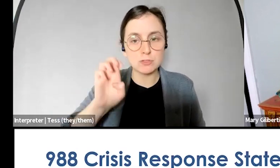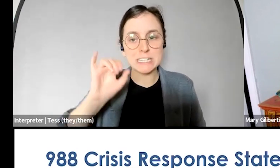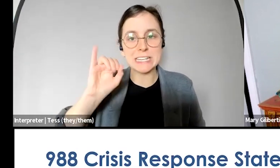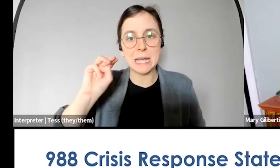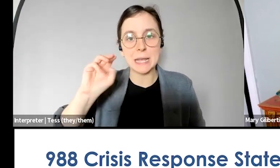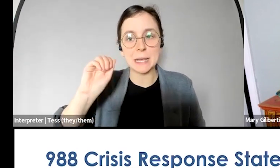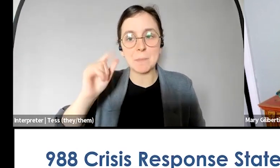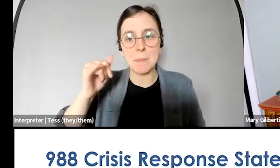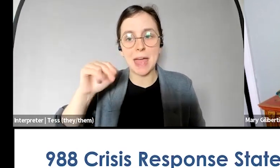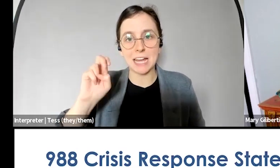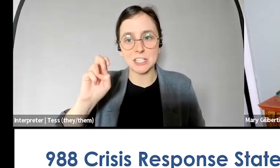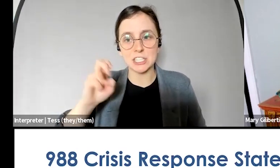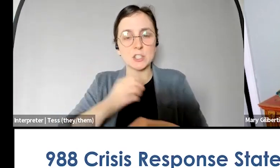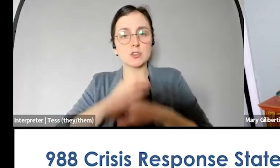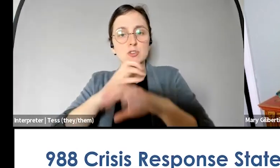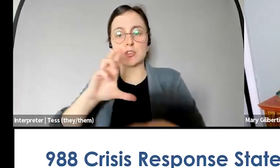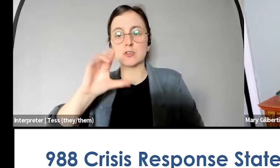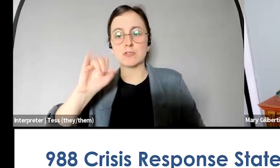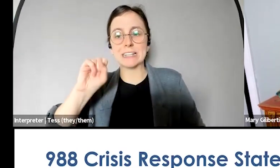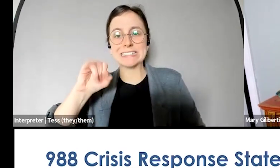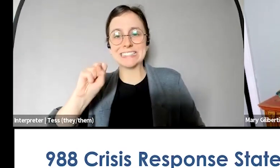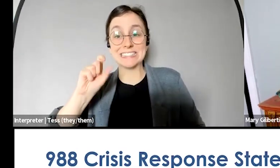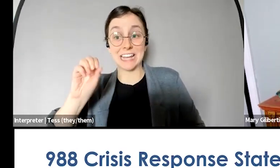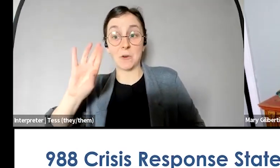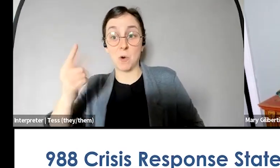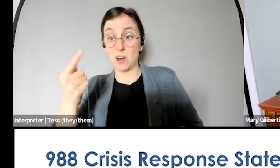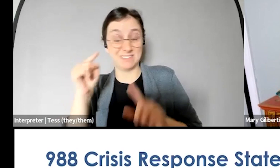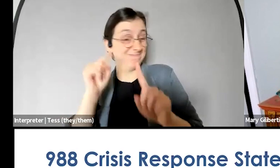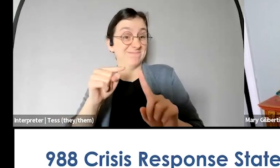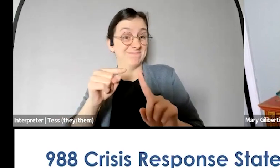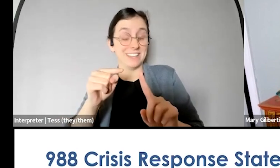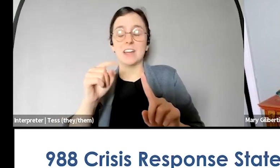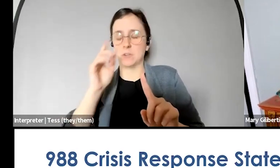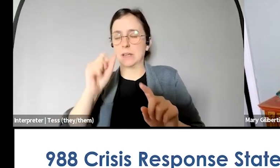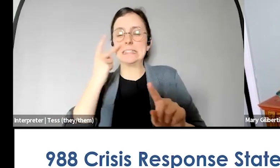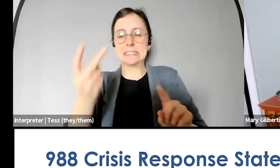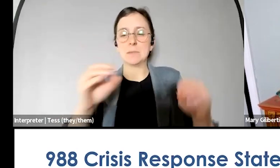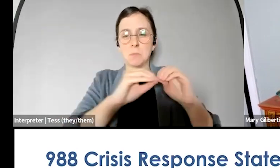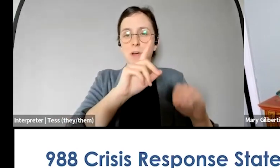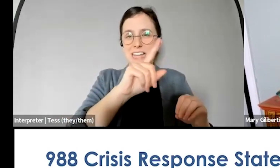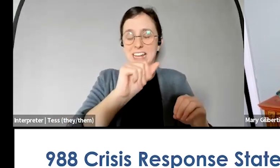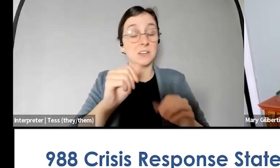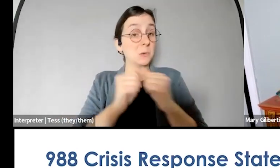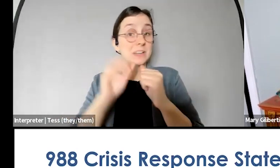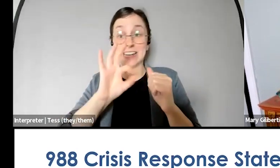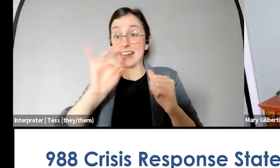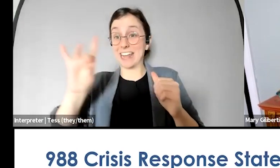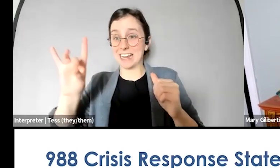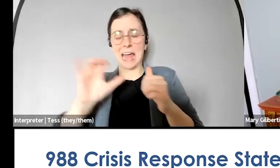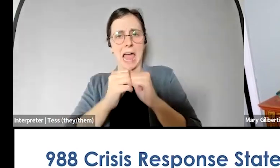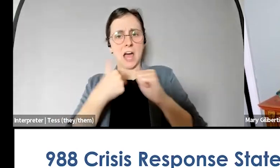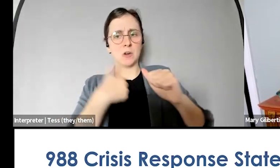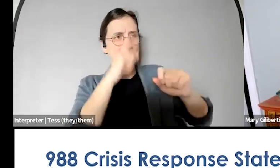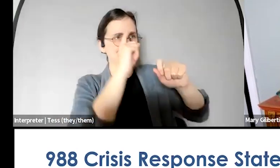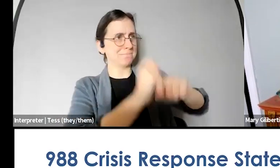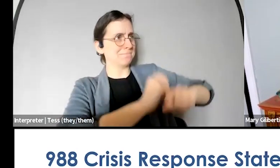reimaginecrisis.org. Reimagine Crisis. Because really, that's what we're all doing with 988. We are reimagining this system to be much